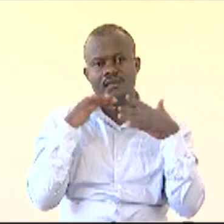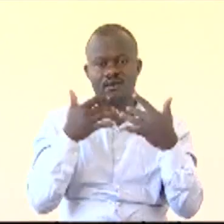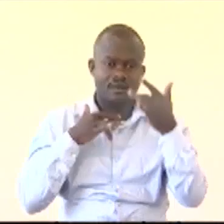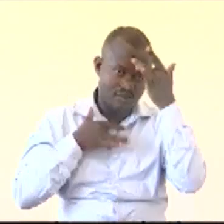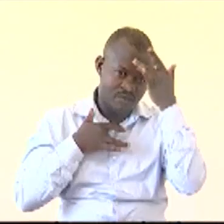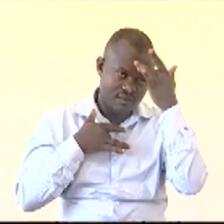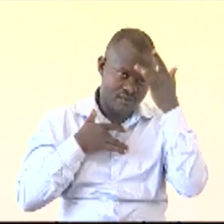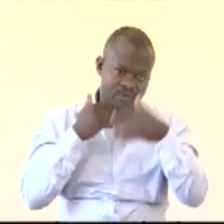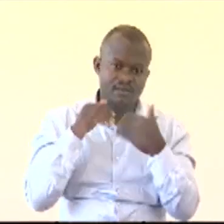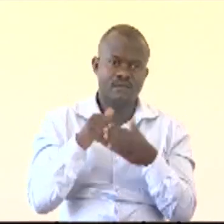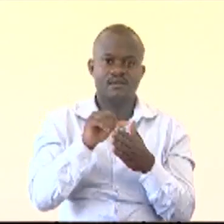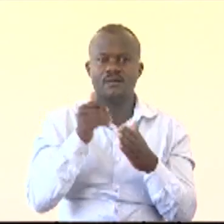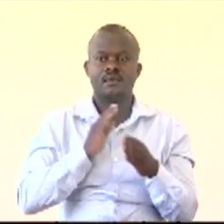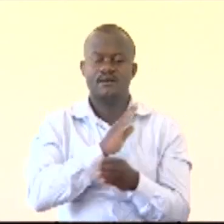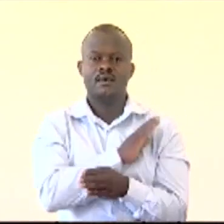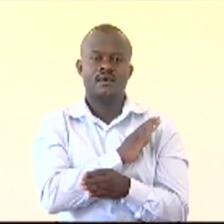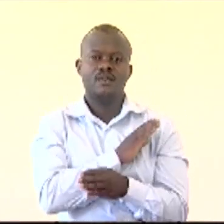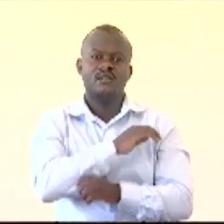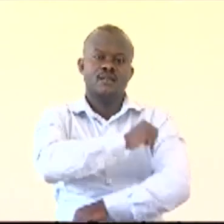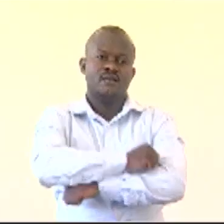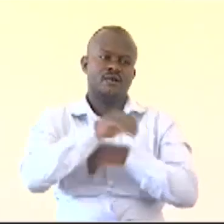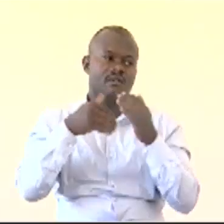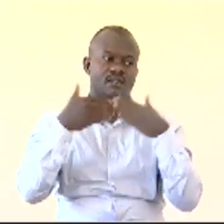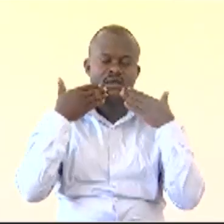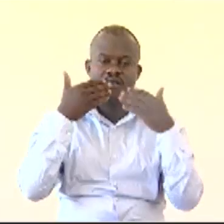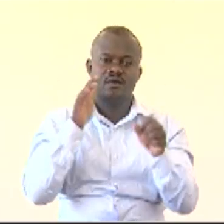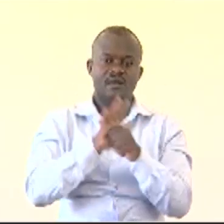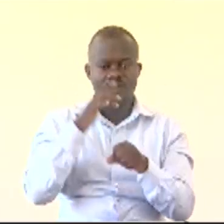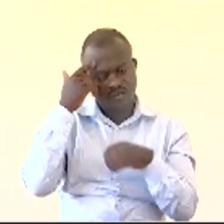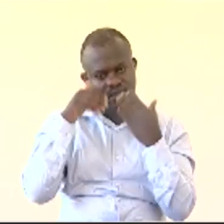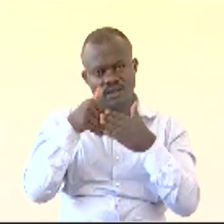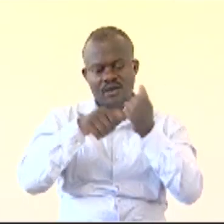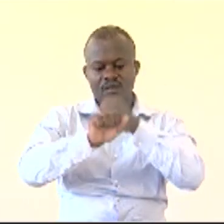disease affects our body. So students, thank you very much for your